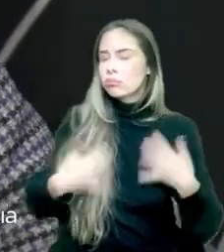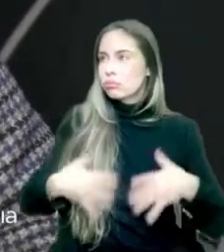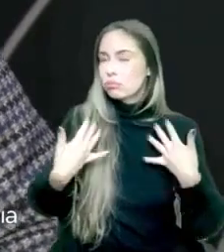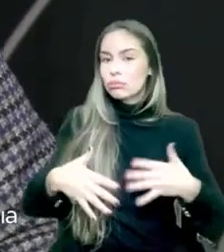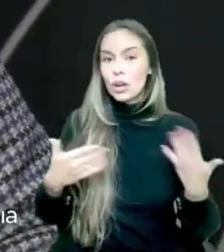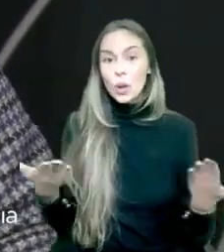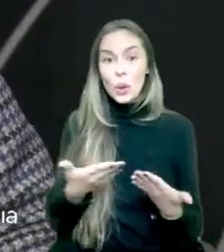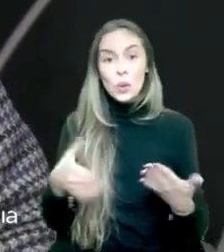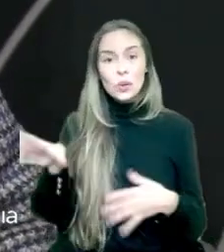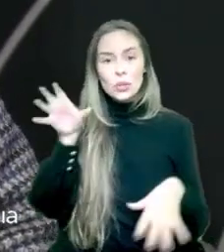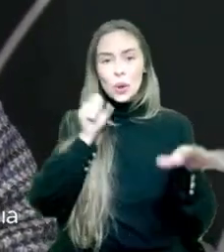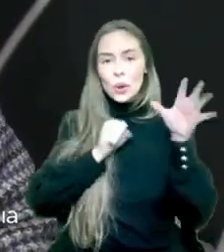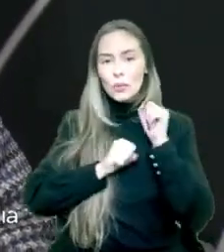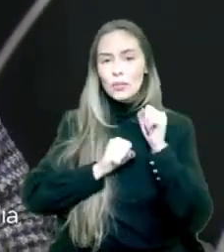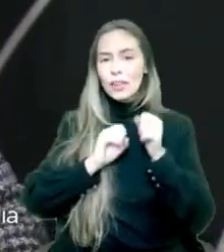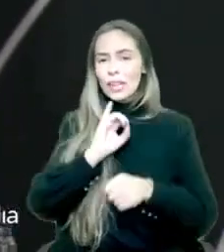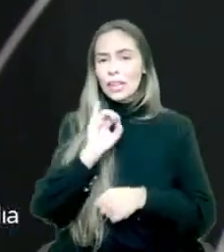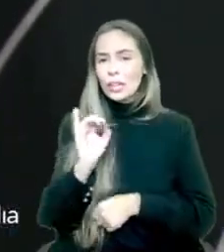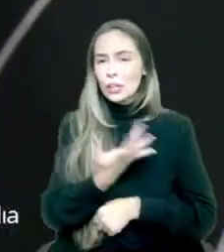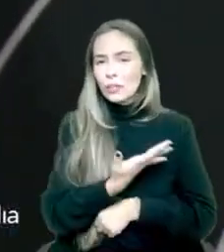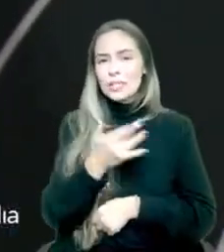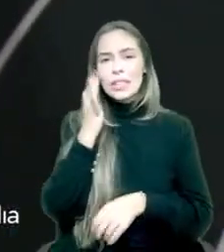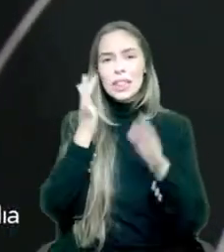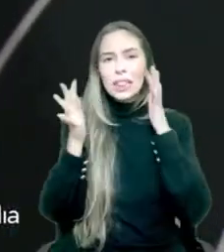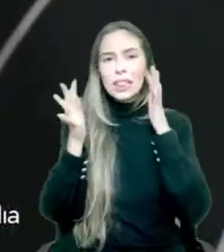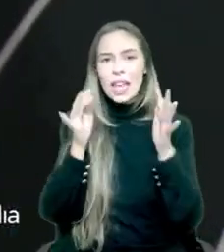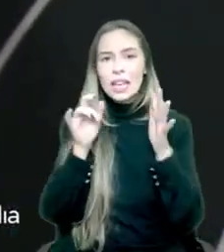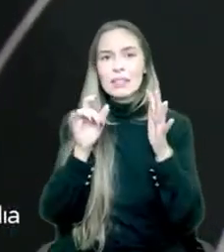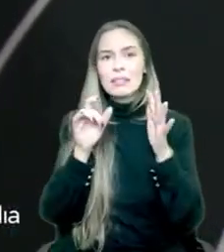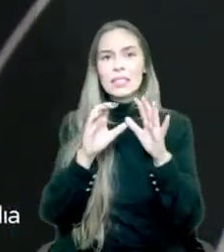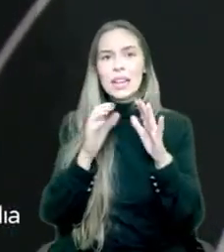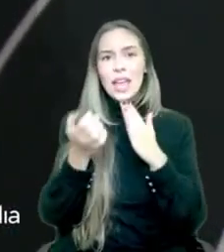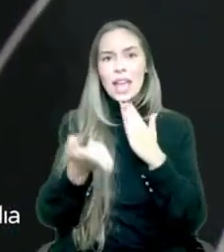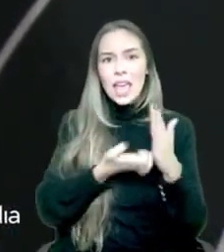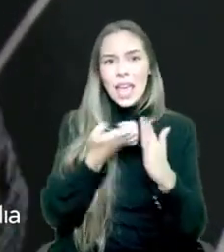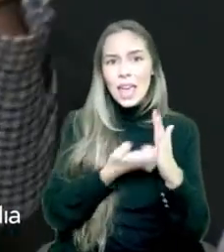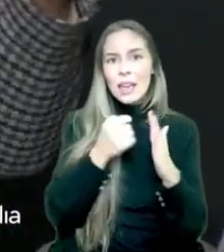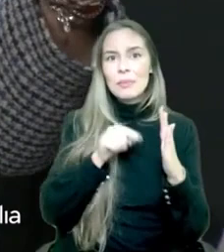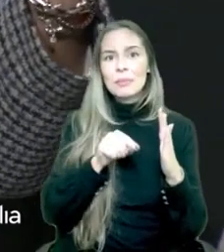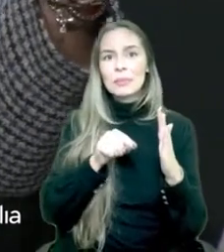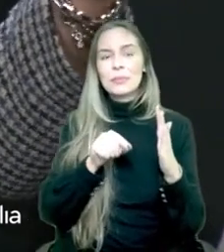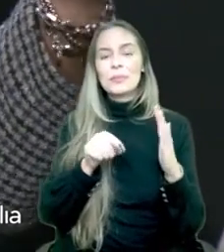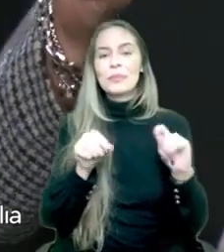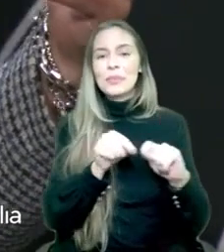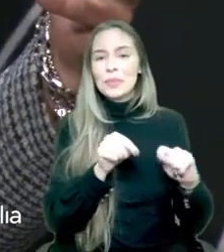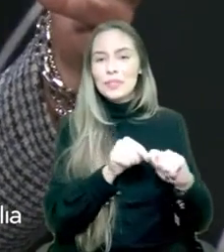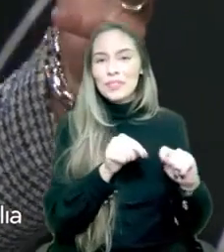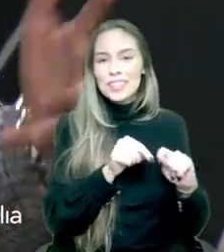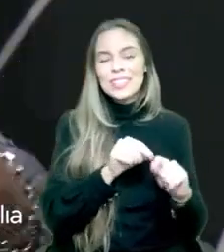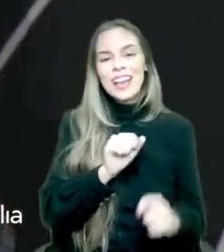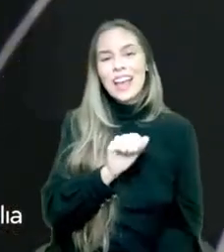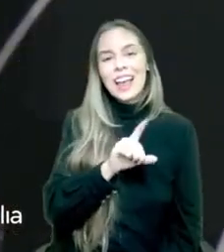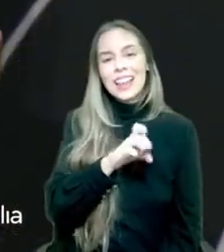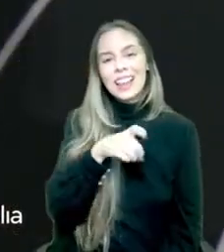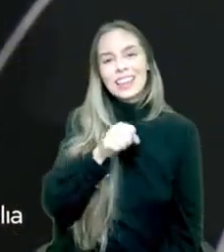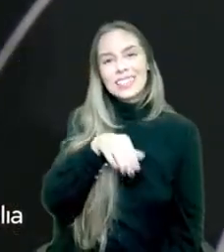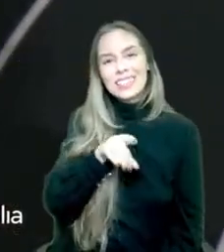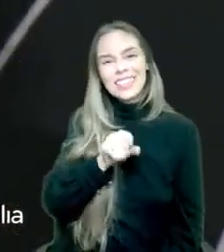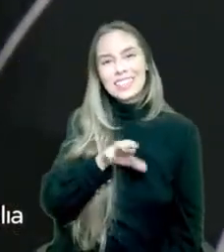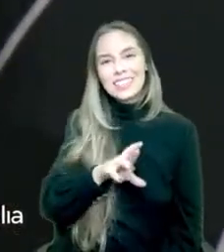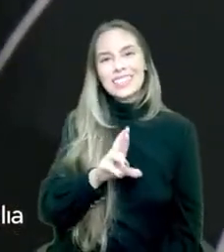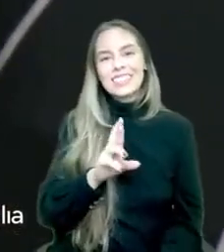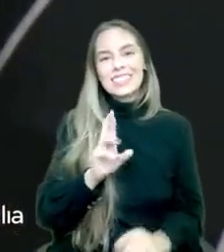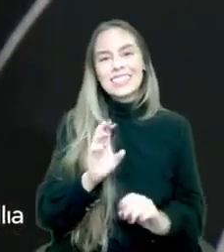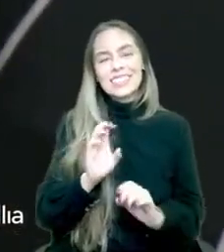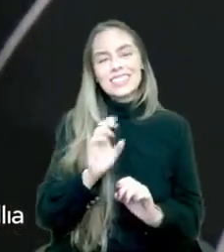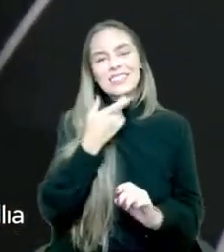innovative thinkers, innovative companies, and I think Alexander said it best. I mean, the future is in front of us, and we all have the tools